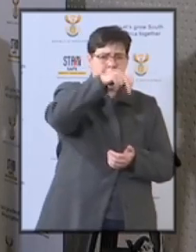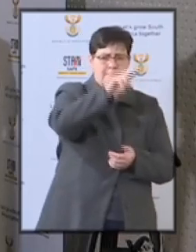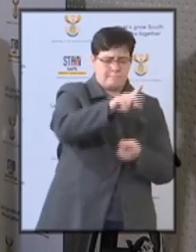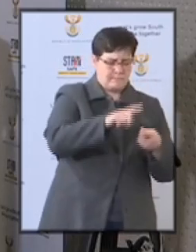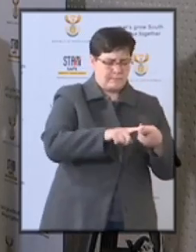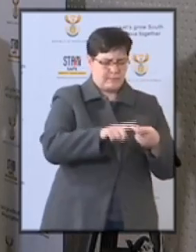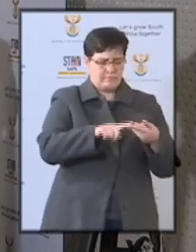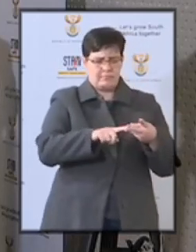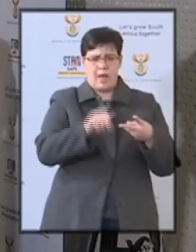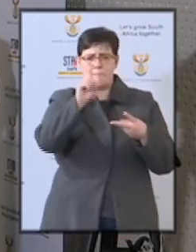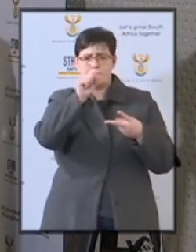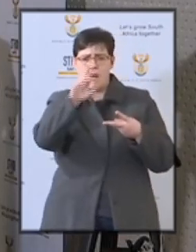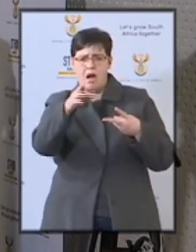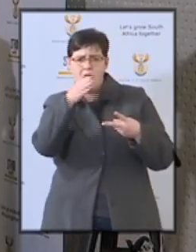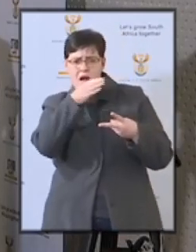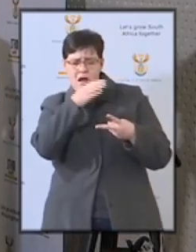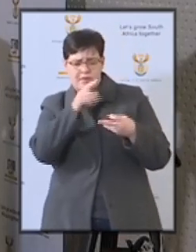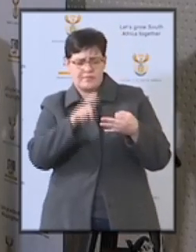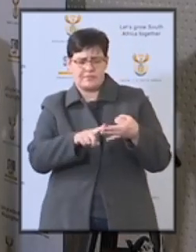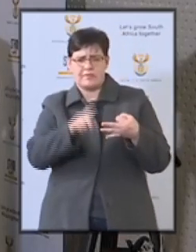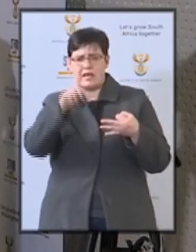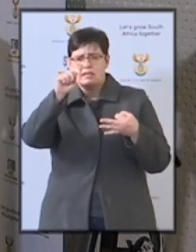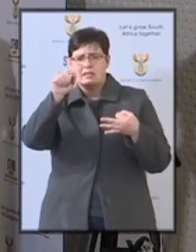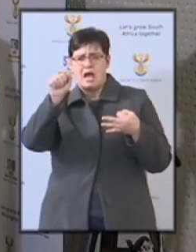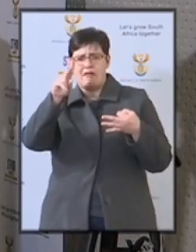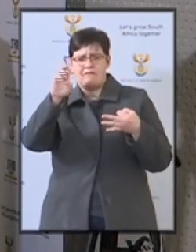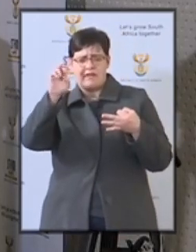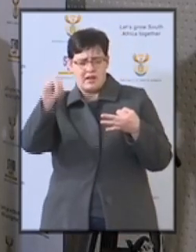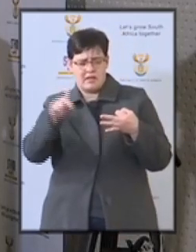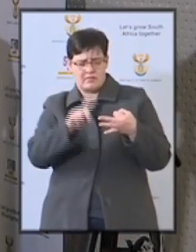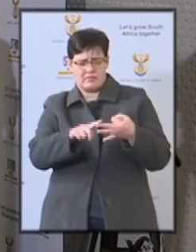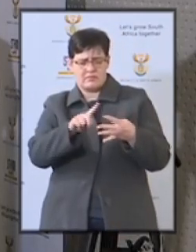bar, or a tavern from a nightclub?